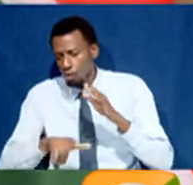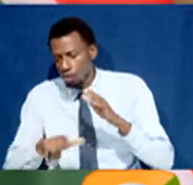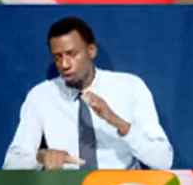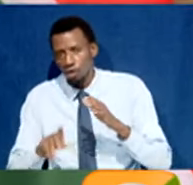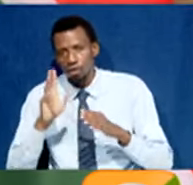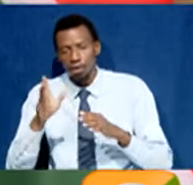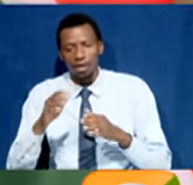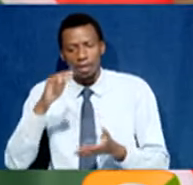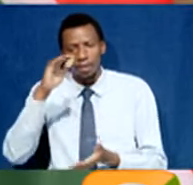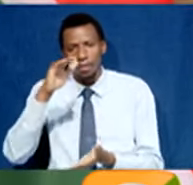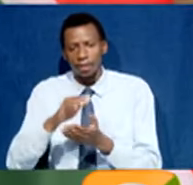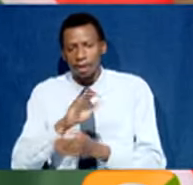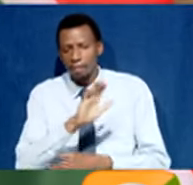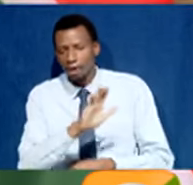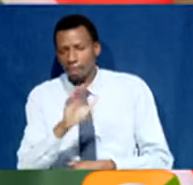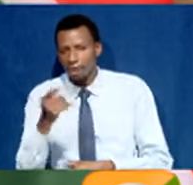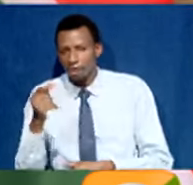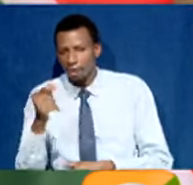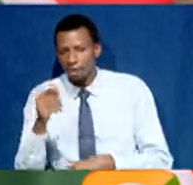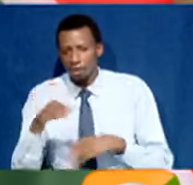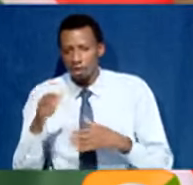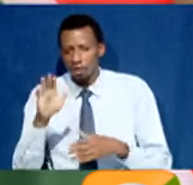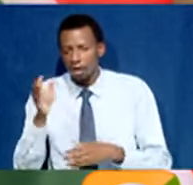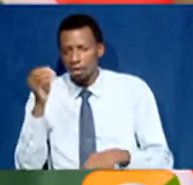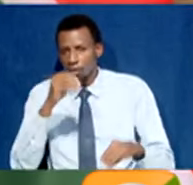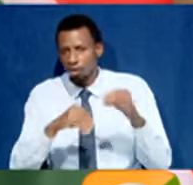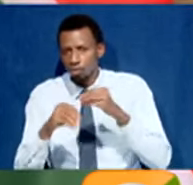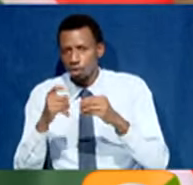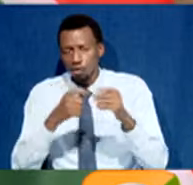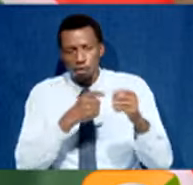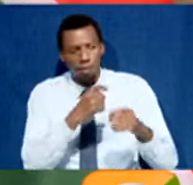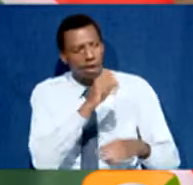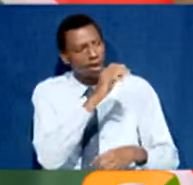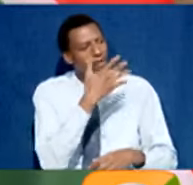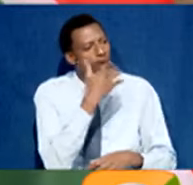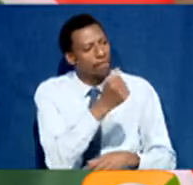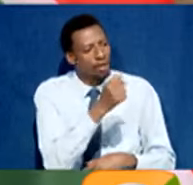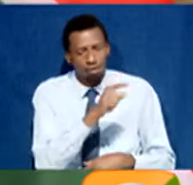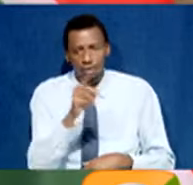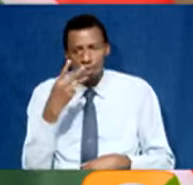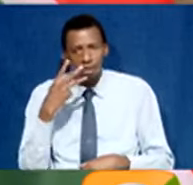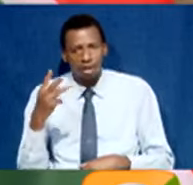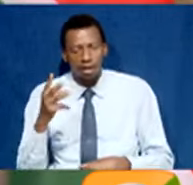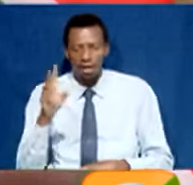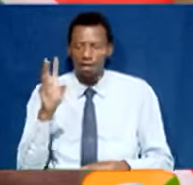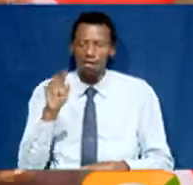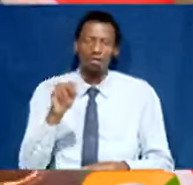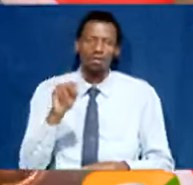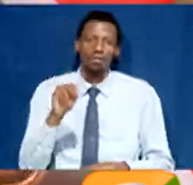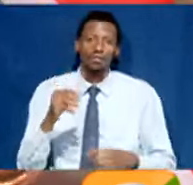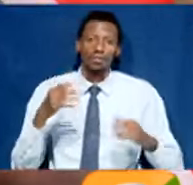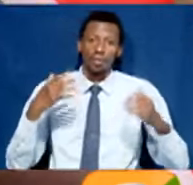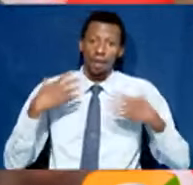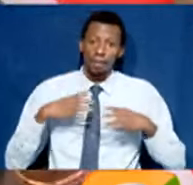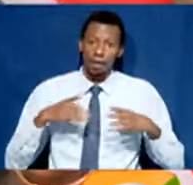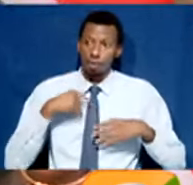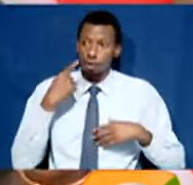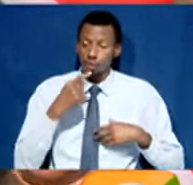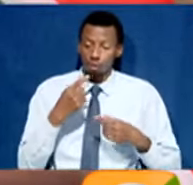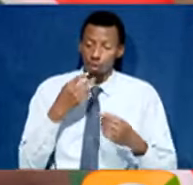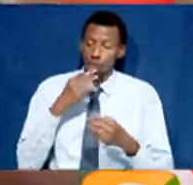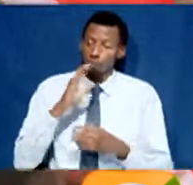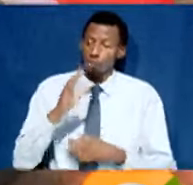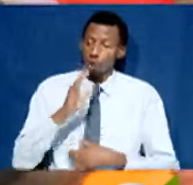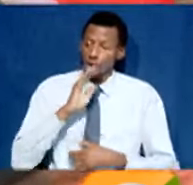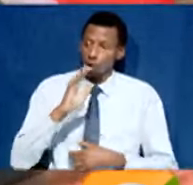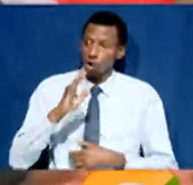reduce their money or their contribution from 500 to 300? No. The people who are talking